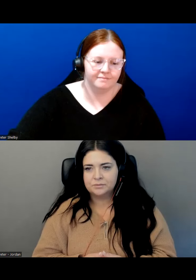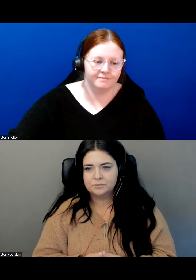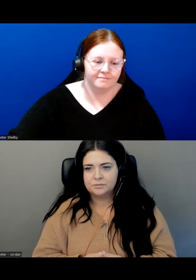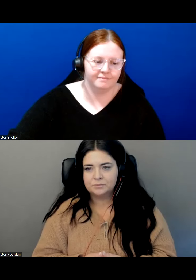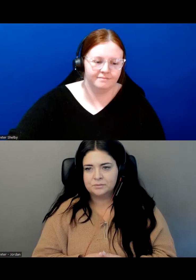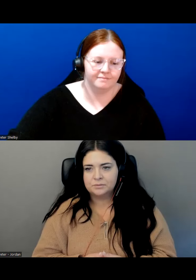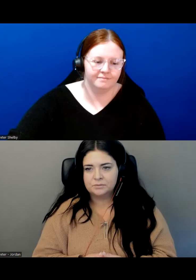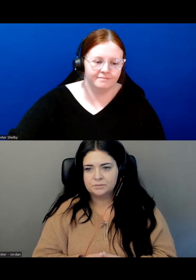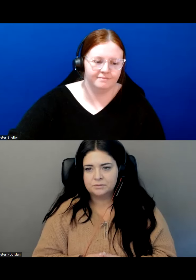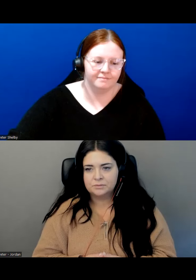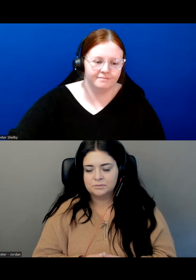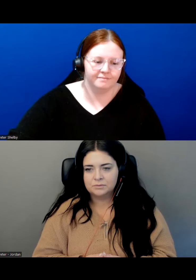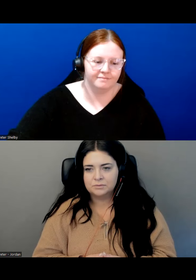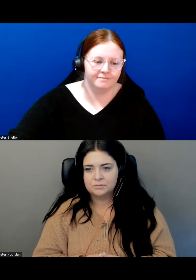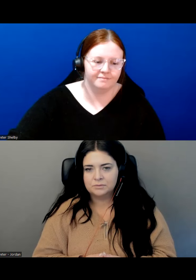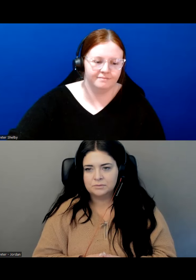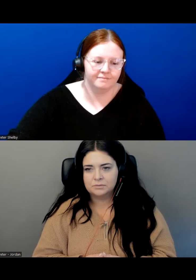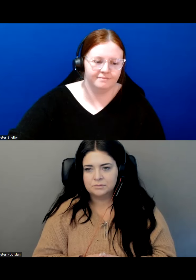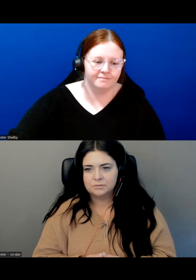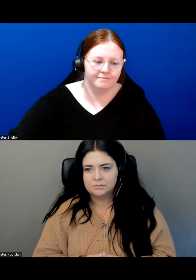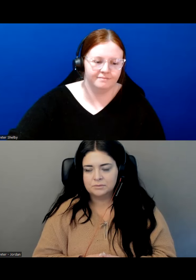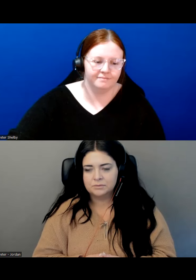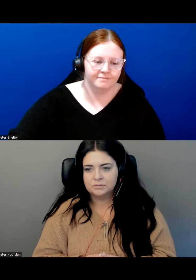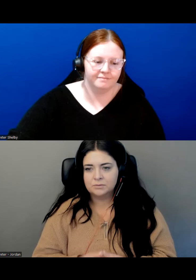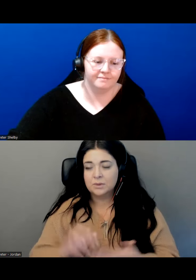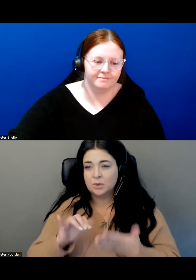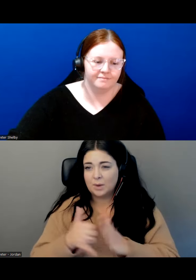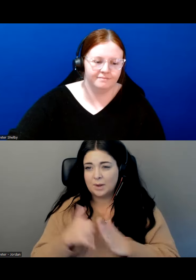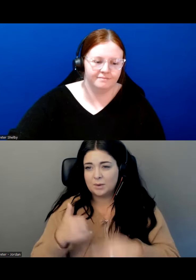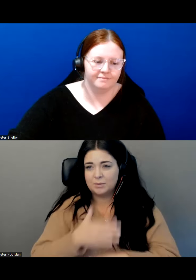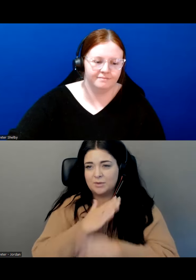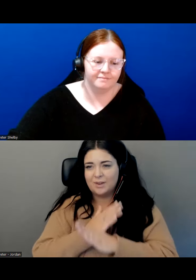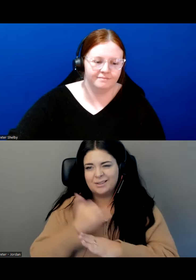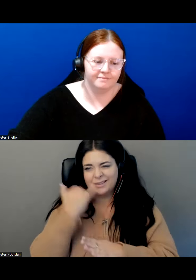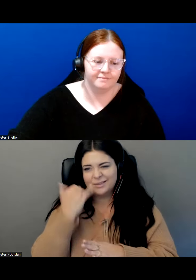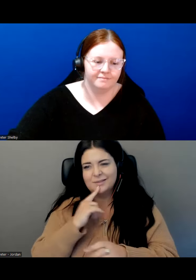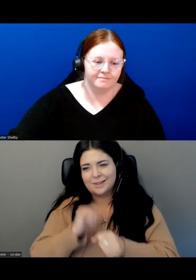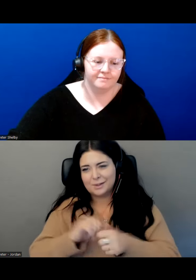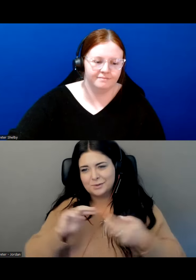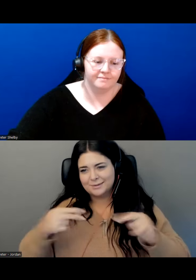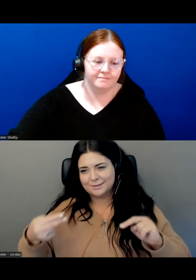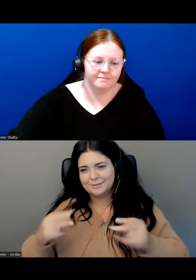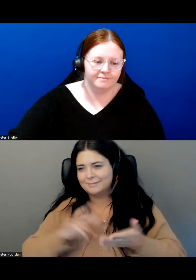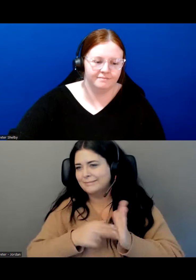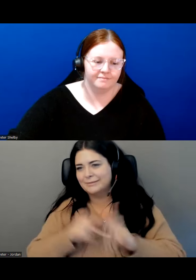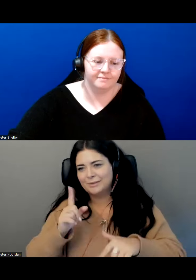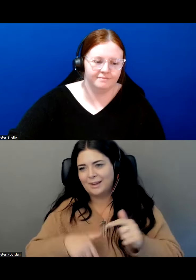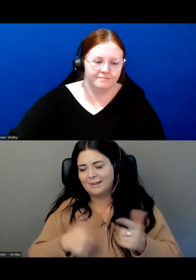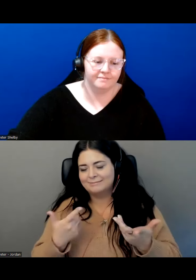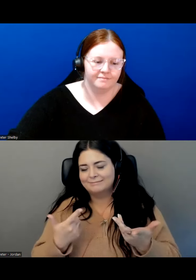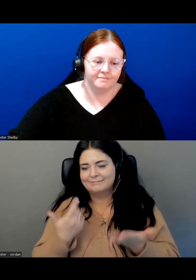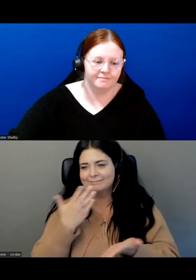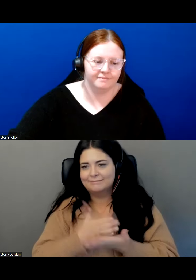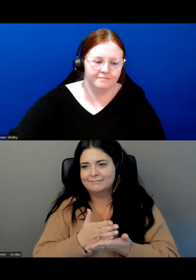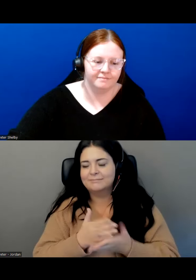hearing loss, if it's in your genes, sometimes it can't be avoided, but